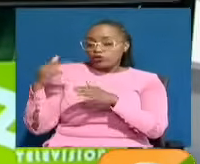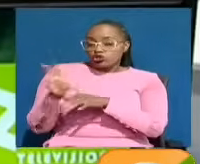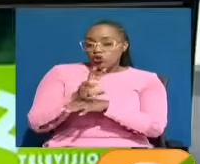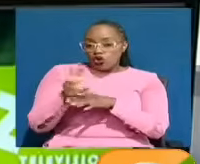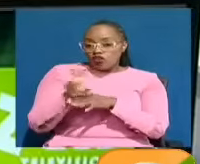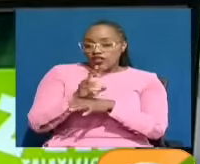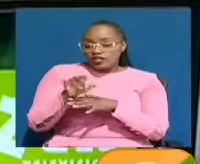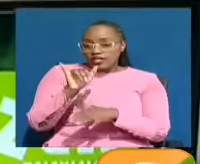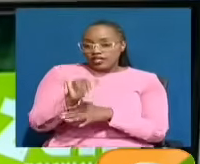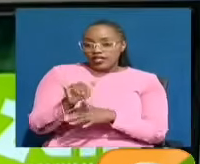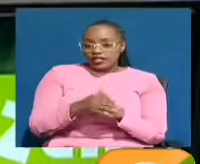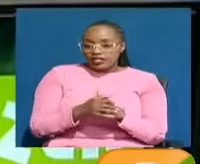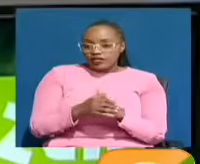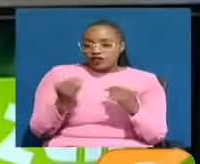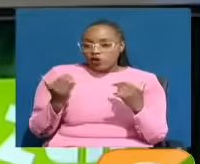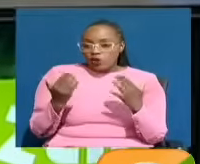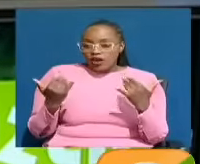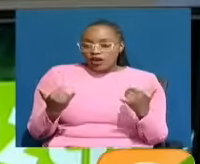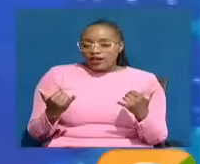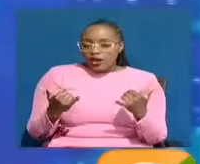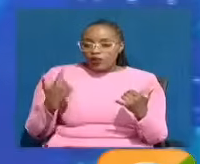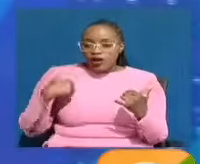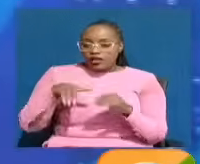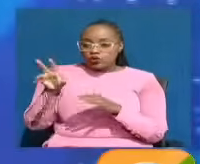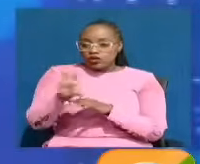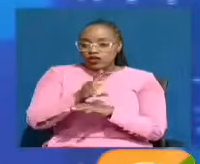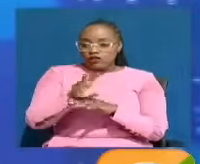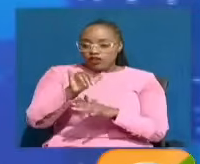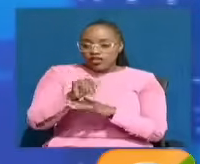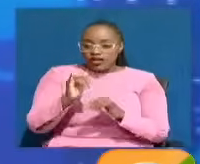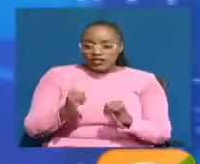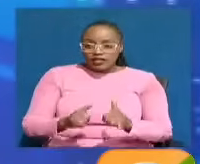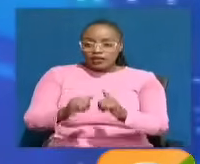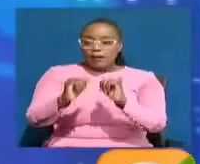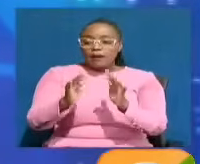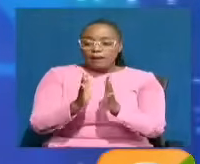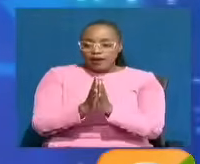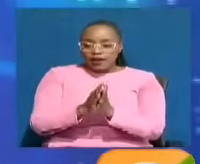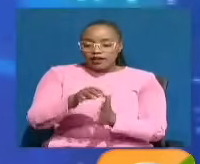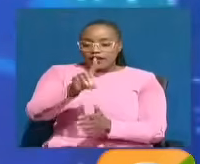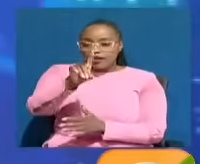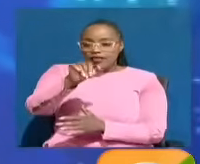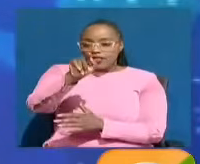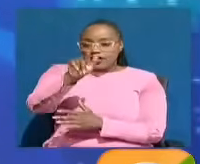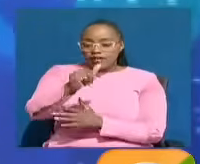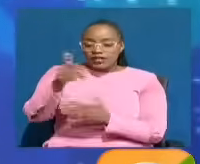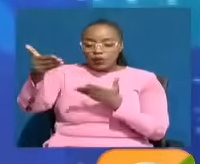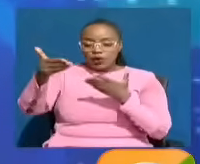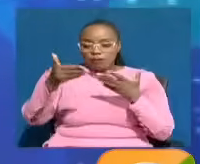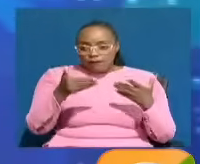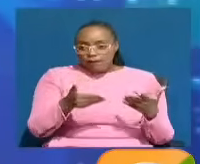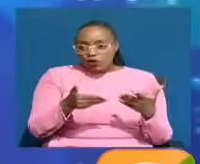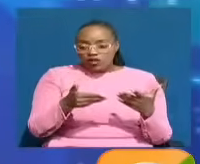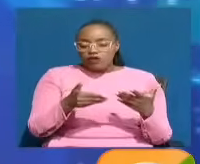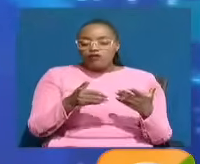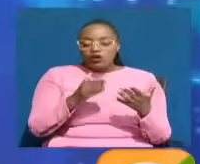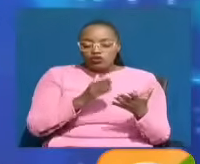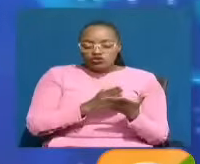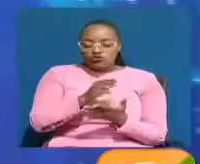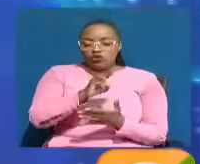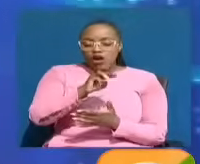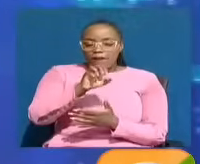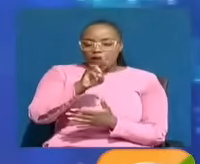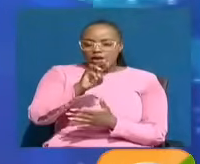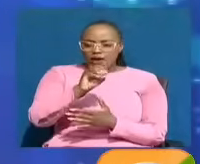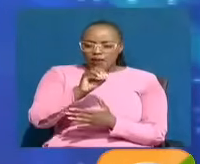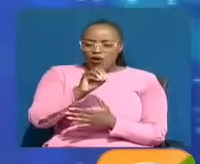of that implementation. So where is it now? We are overseeing the implementation, and the data is coming in terms of memoranda. We're going to